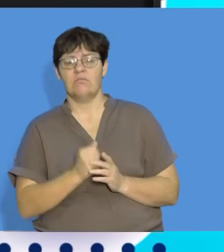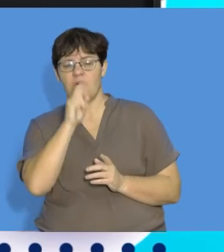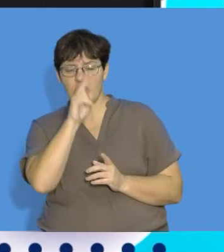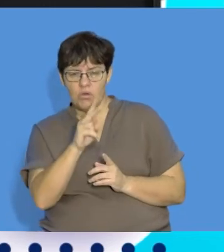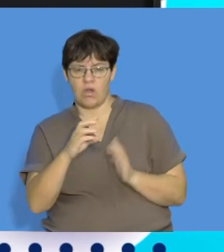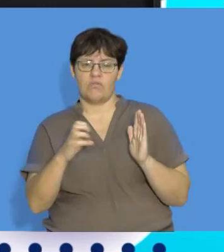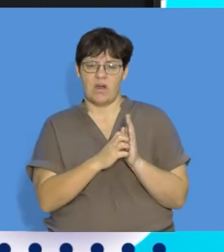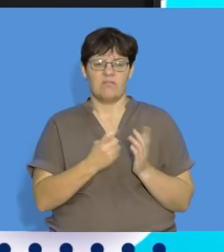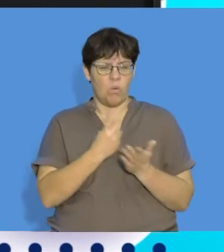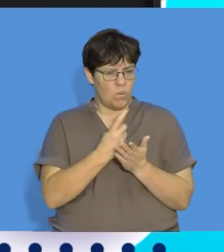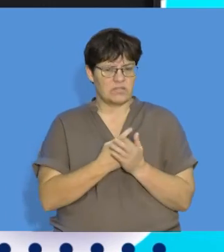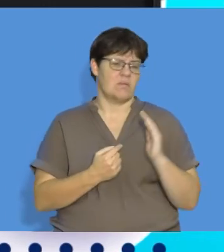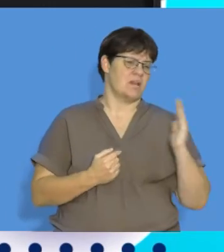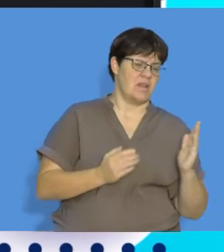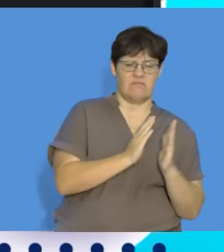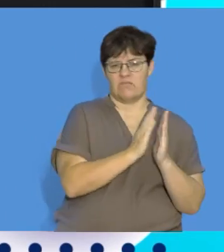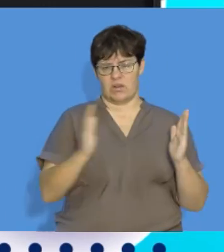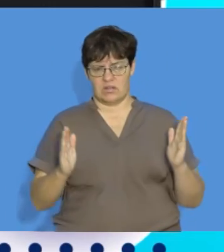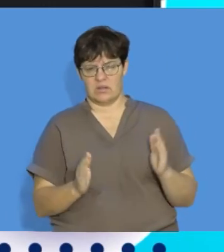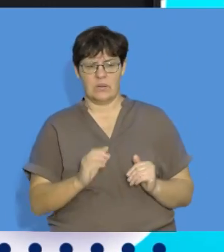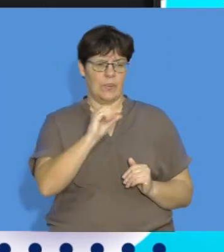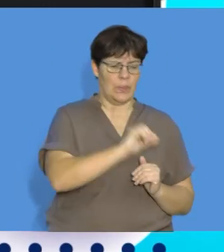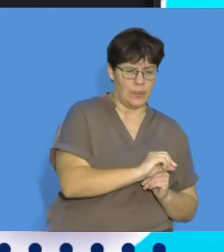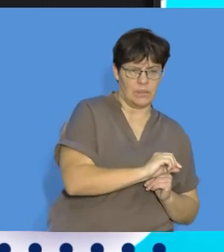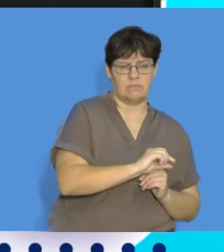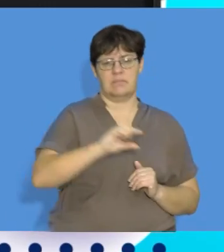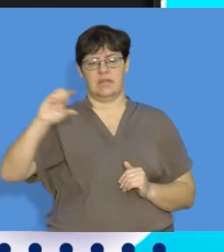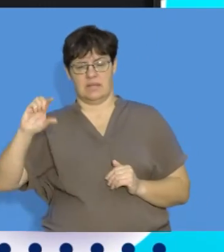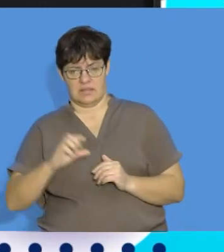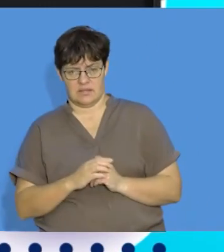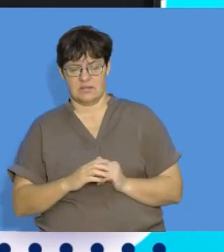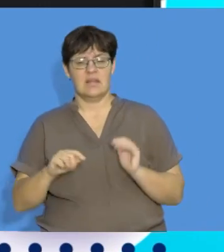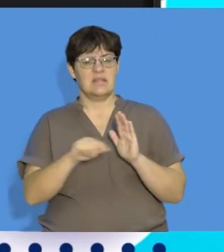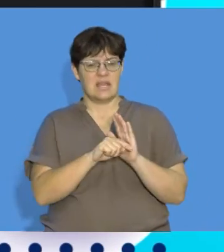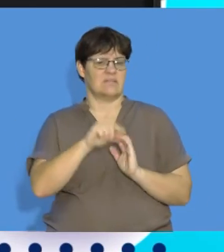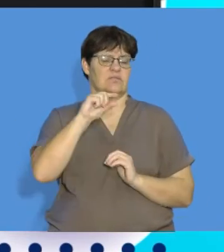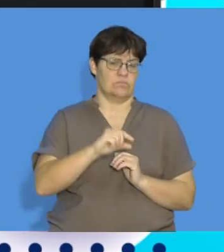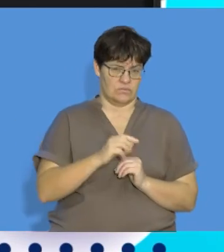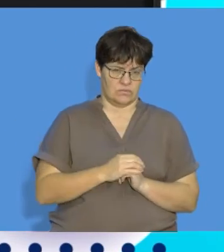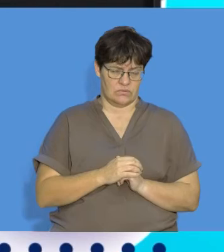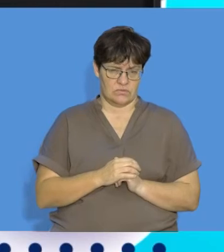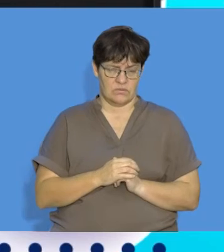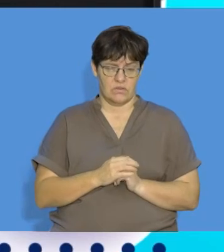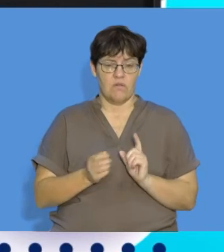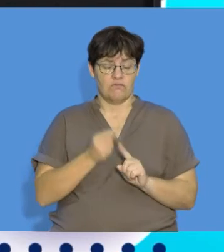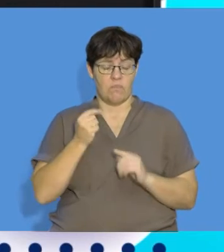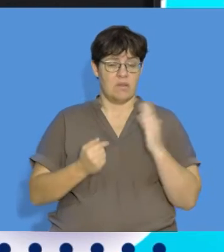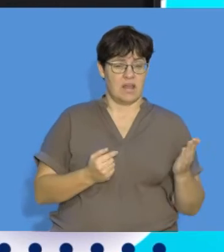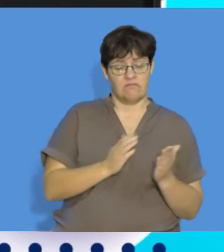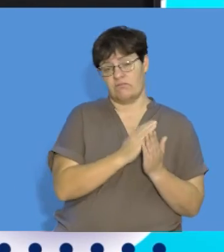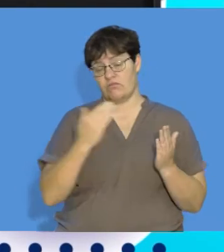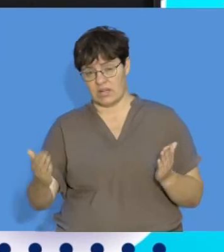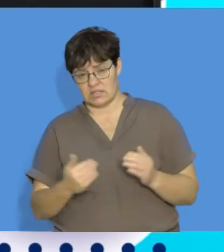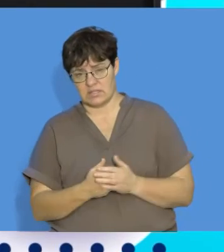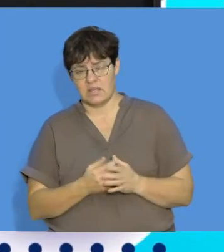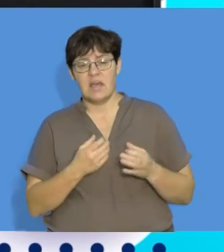always look at a graph from left to right? Remember, it's small to big, so the negatives are small. As you're moving from left